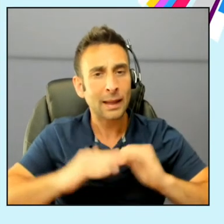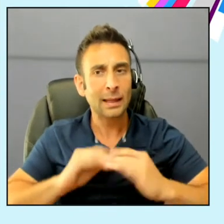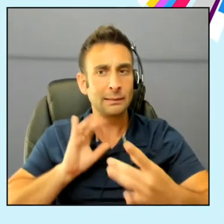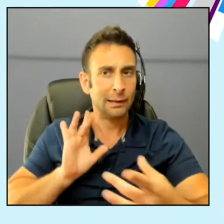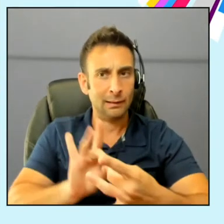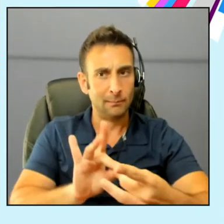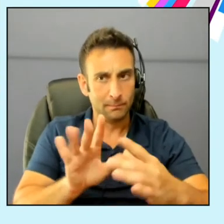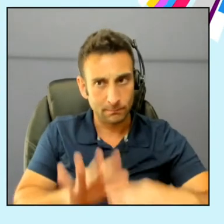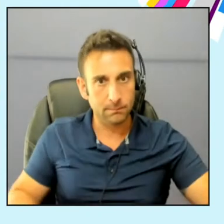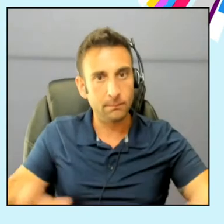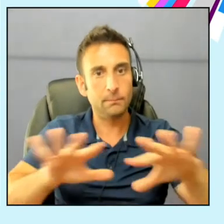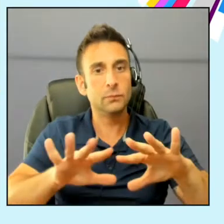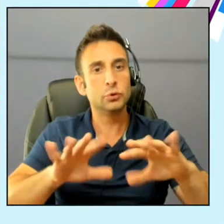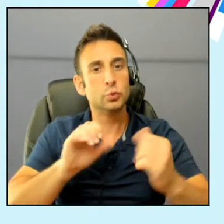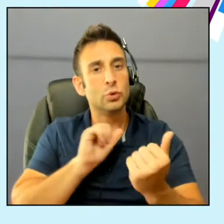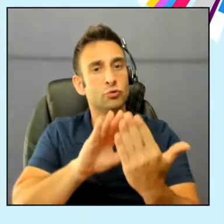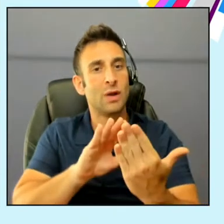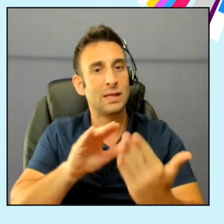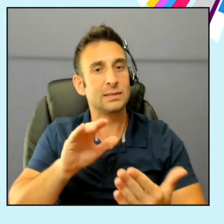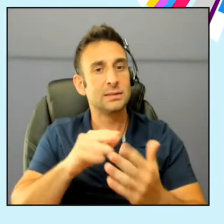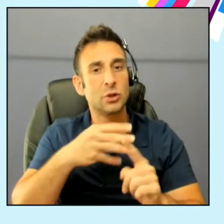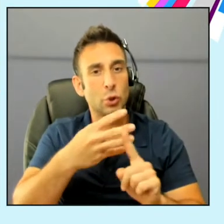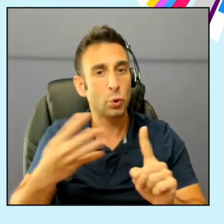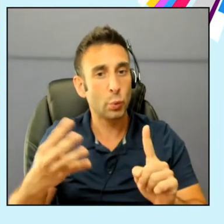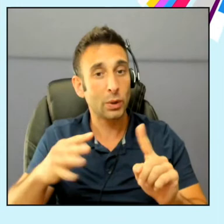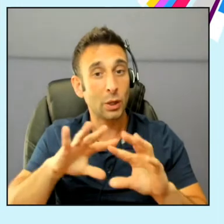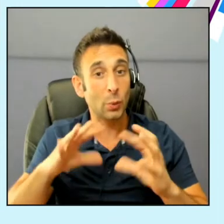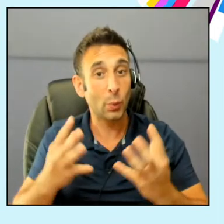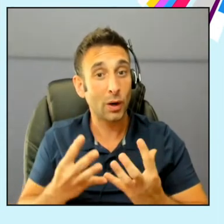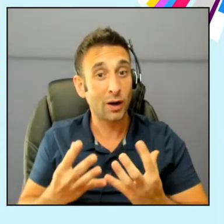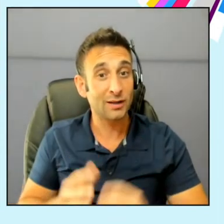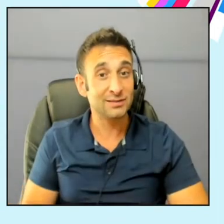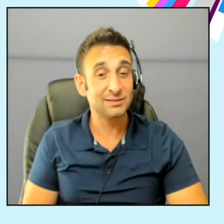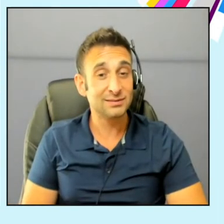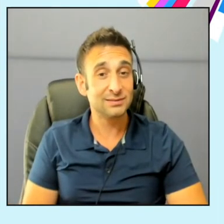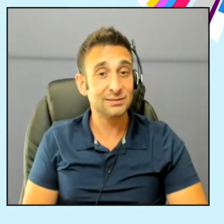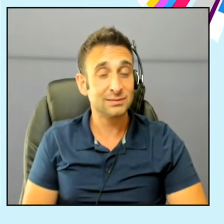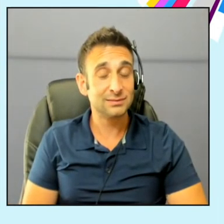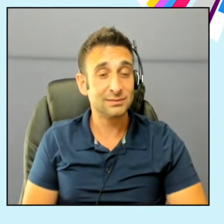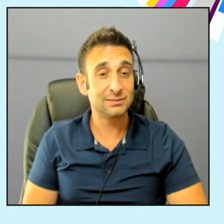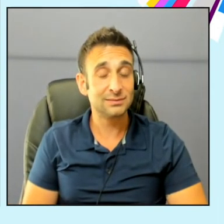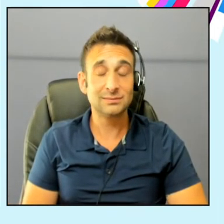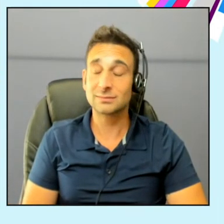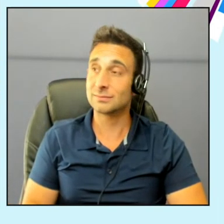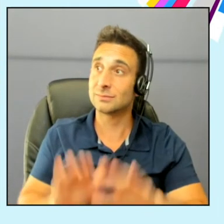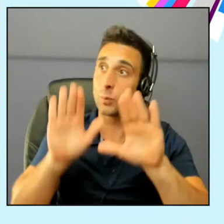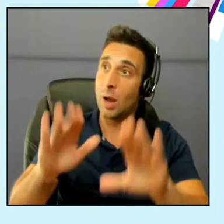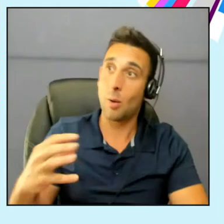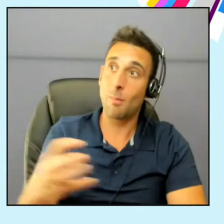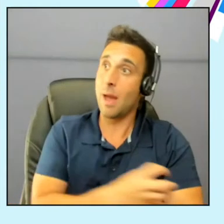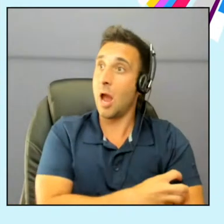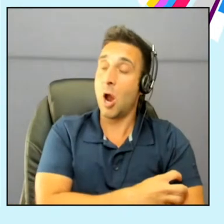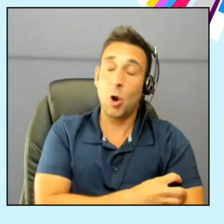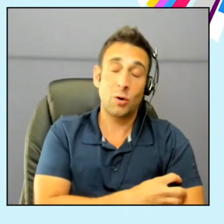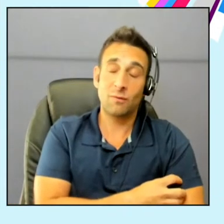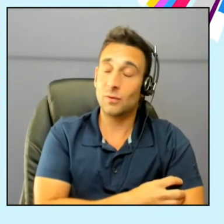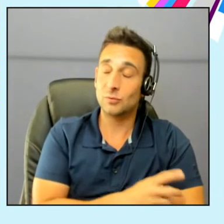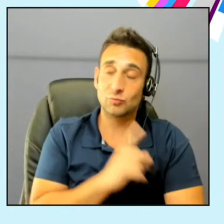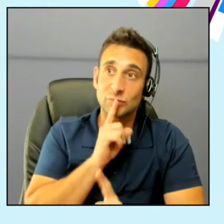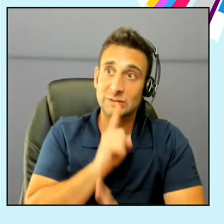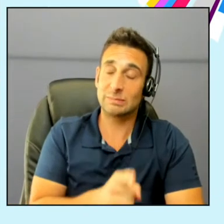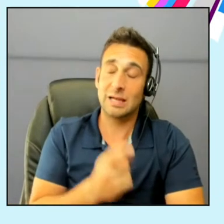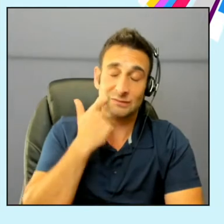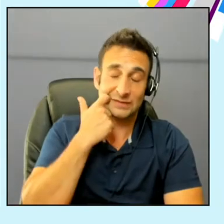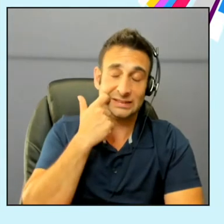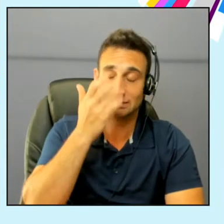queer world? Wow. Such powerful responses from George and Gurchat.